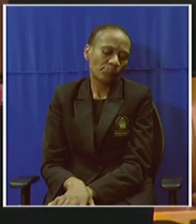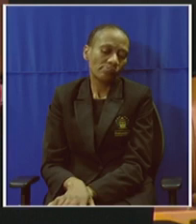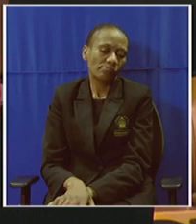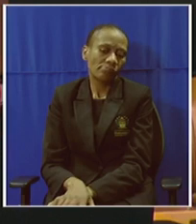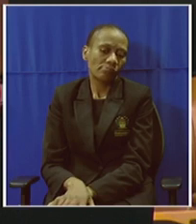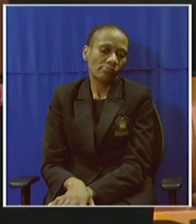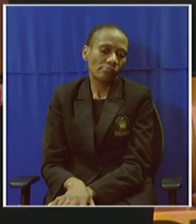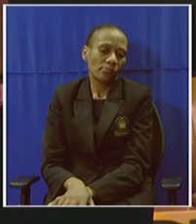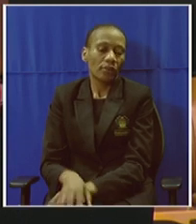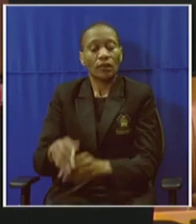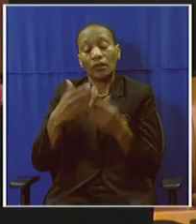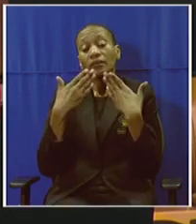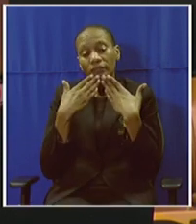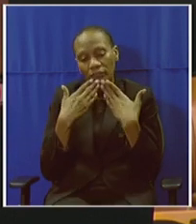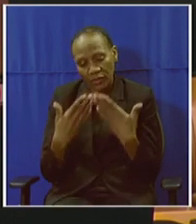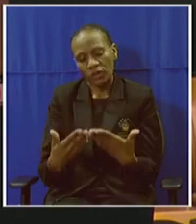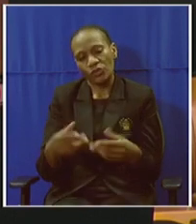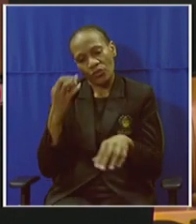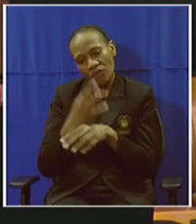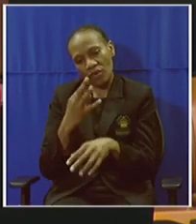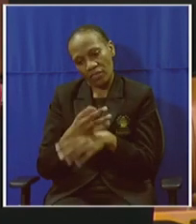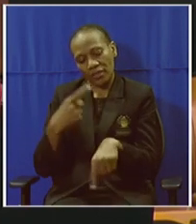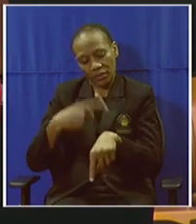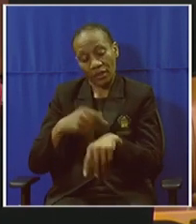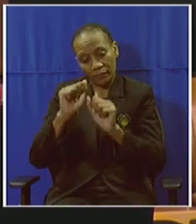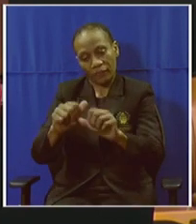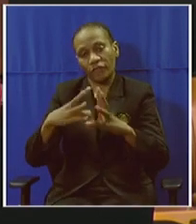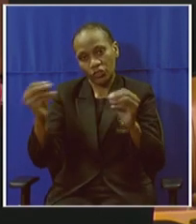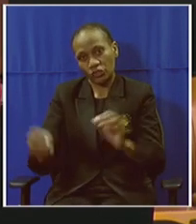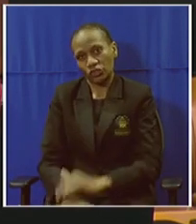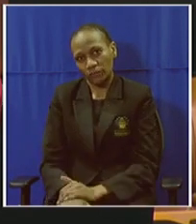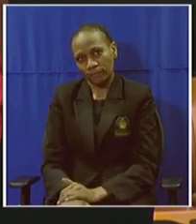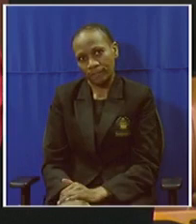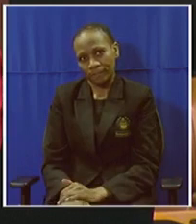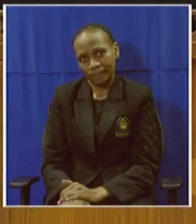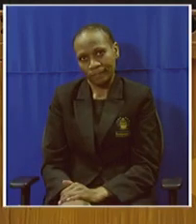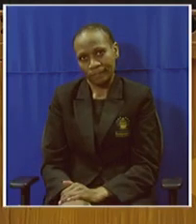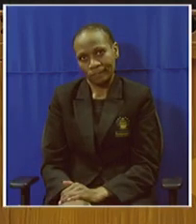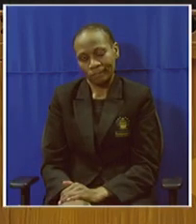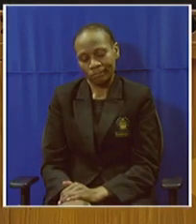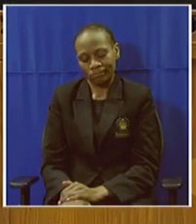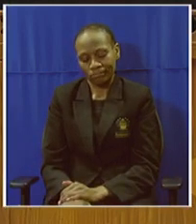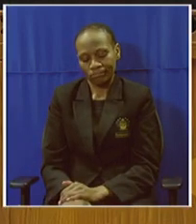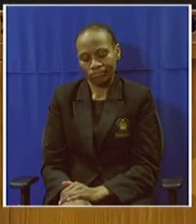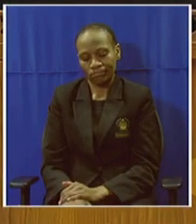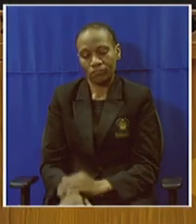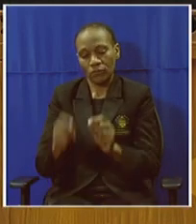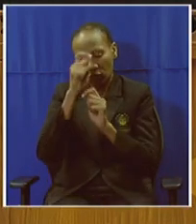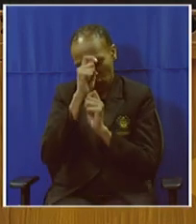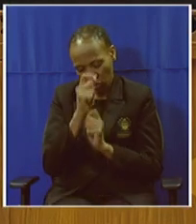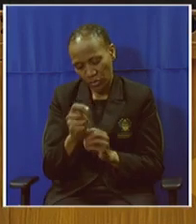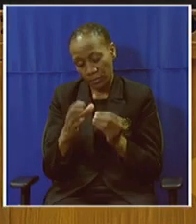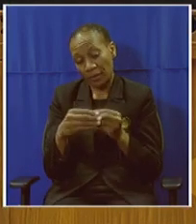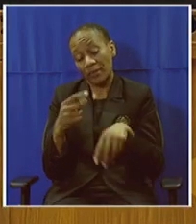Like the DA has done to Musima Imane, we are watching them like hawks. Honorable Member,